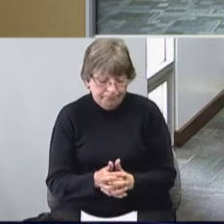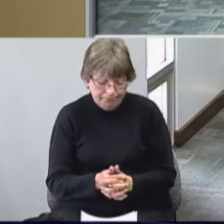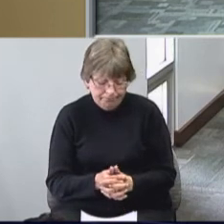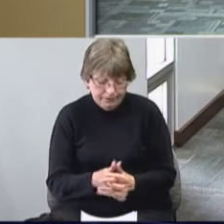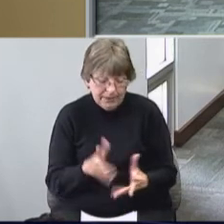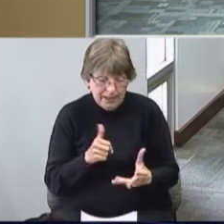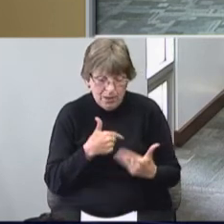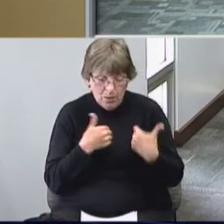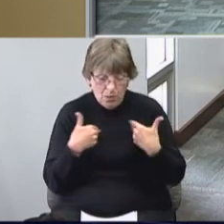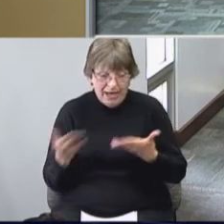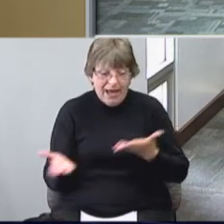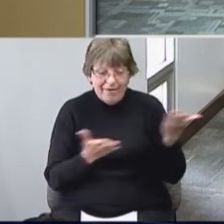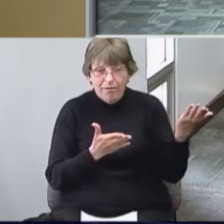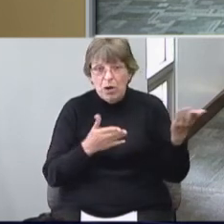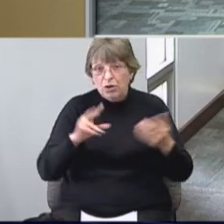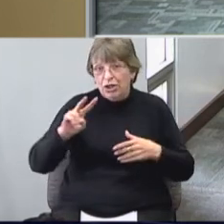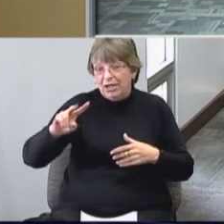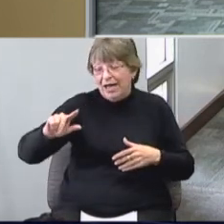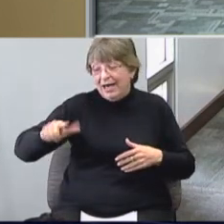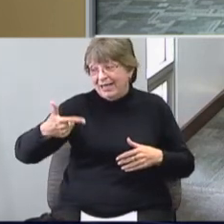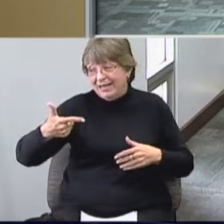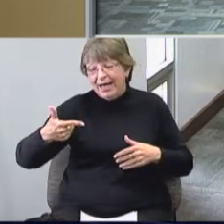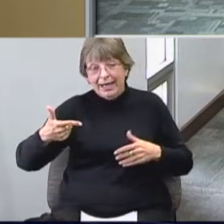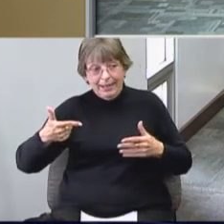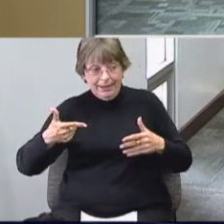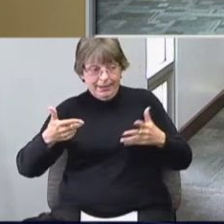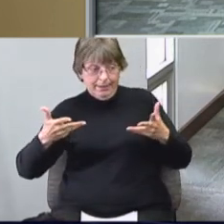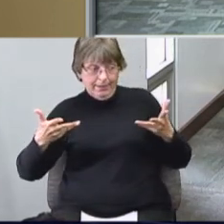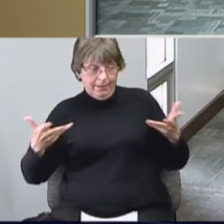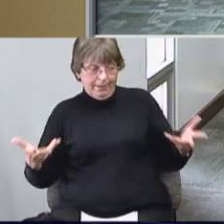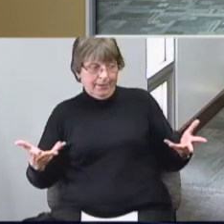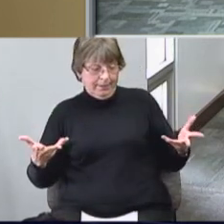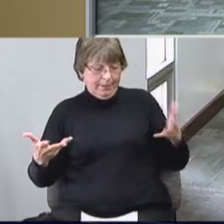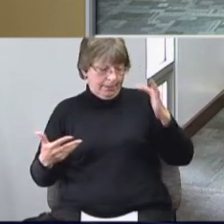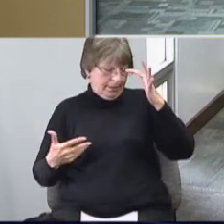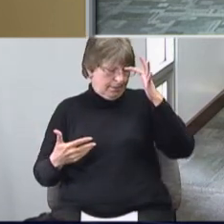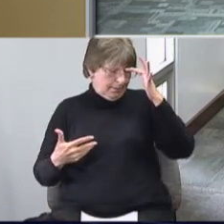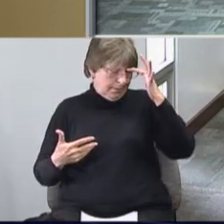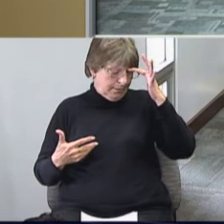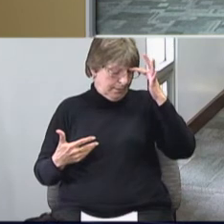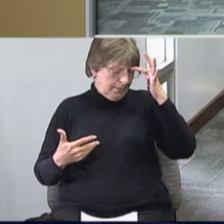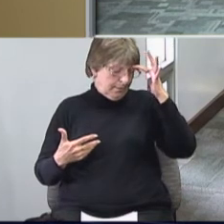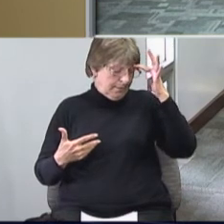Well, we do have a motion and a second on record to